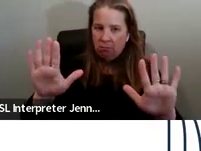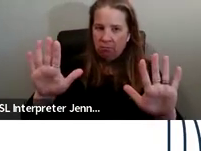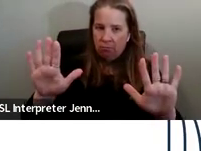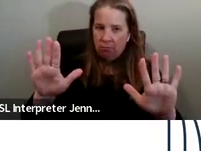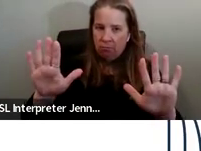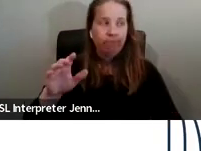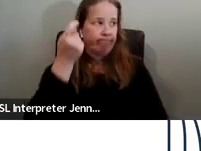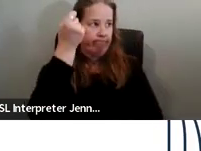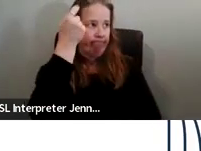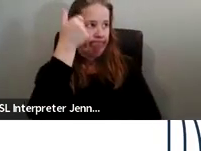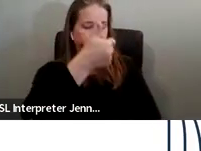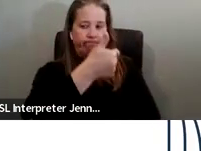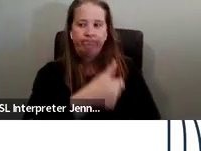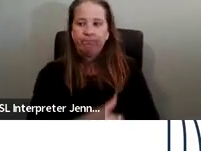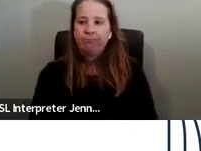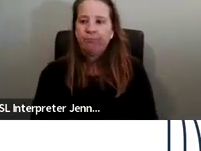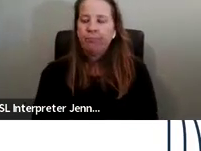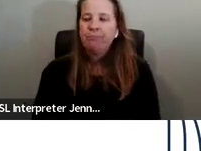Roger that.